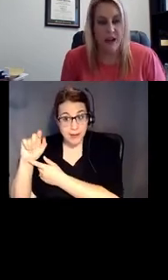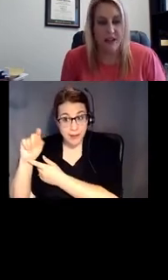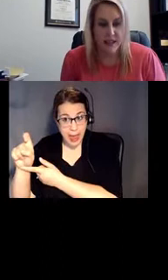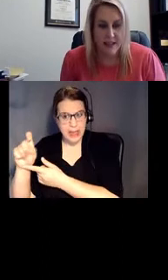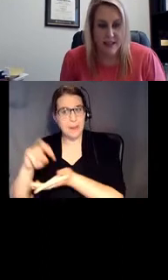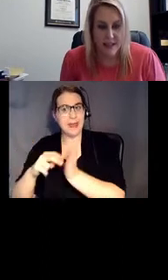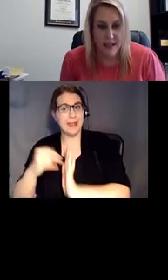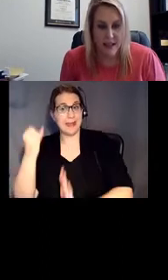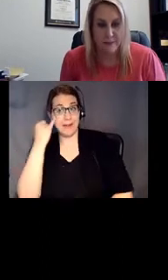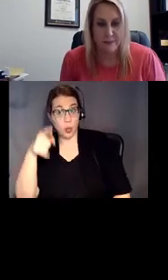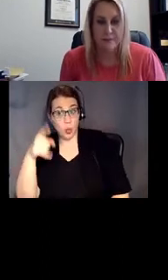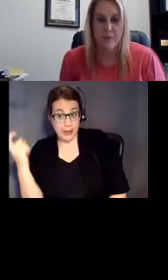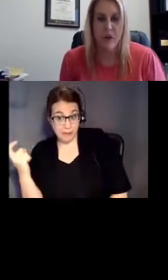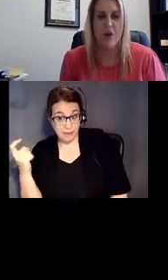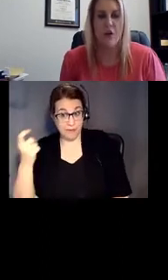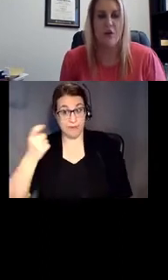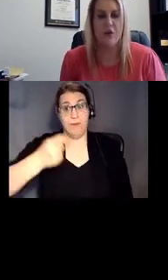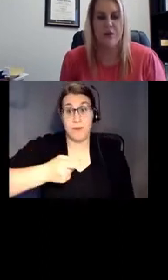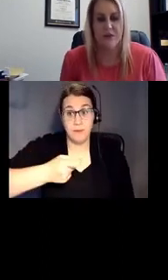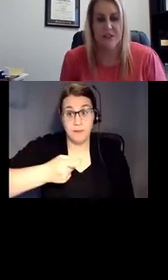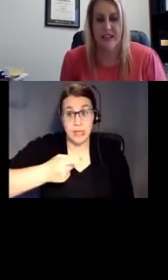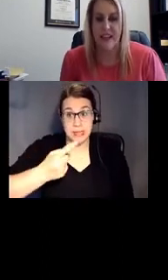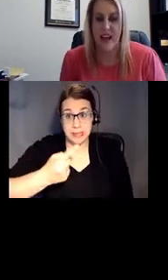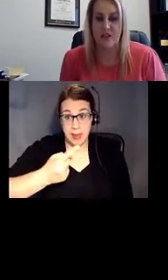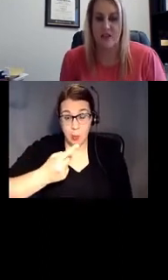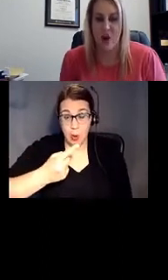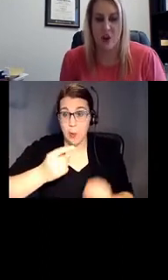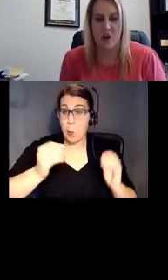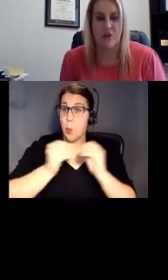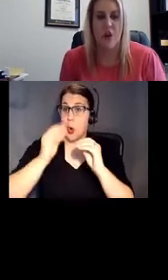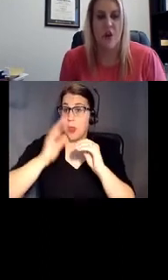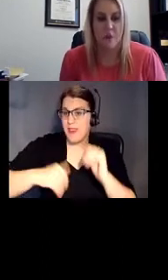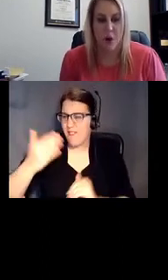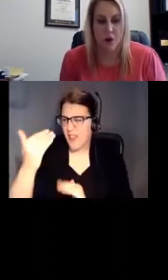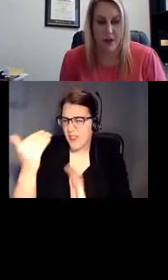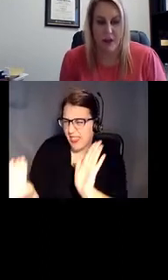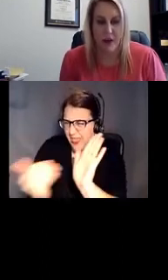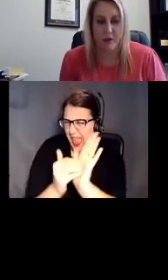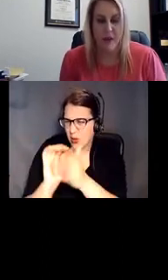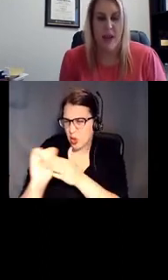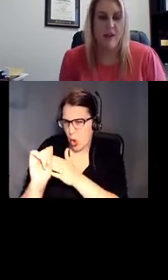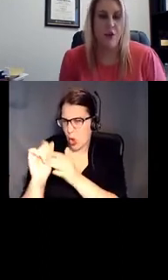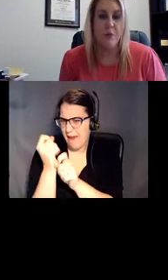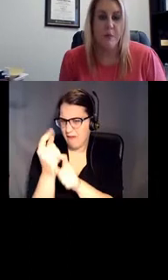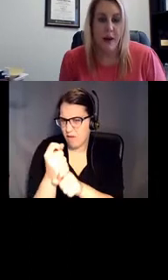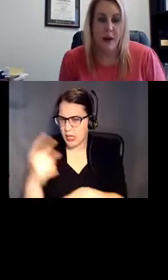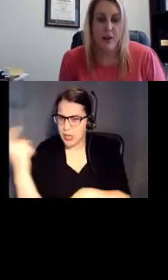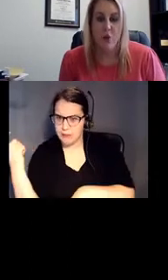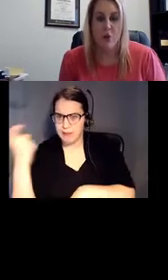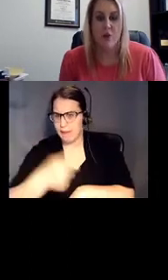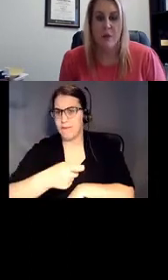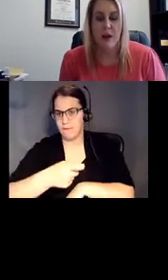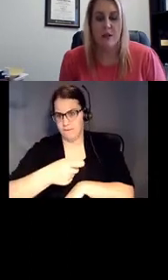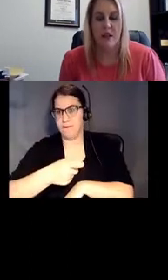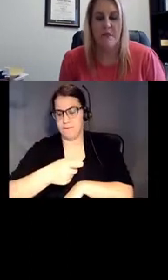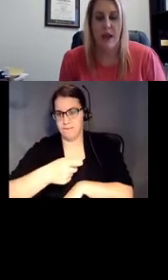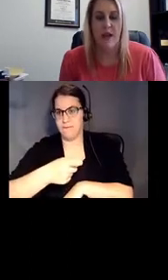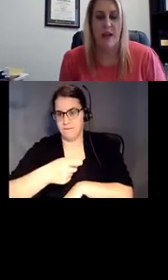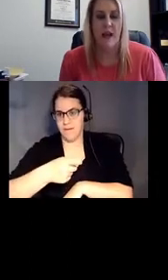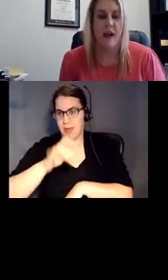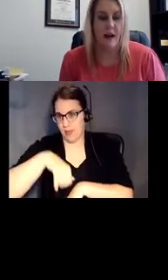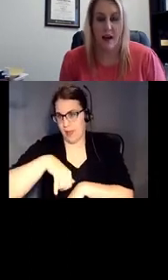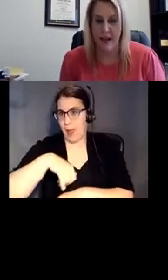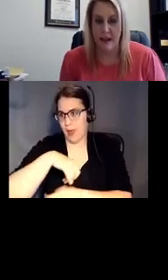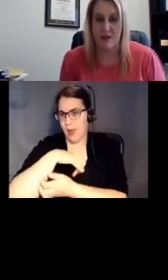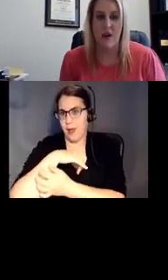gift tax entity of over $15,000 per year. If you're married, you and your spouse can